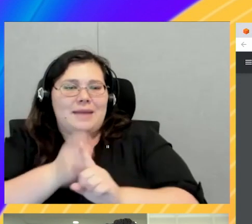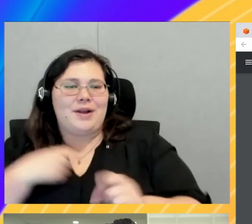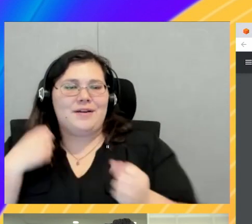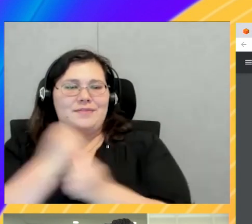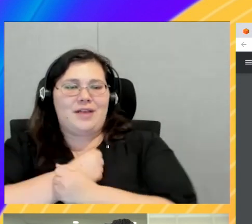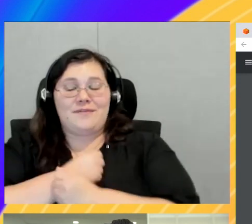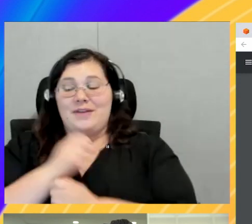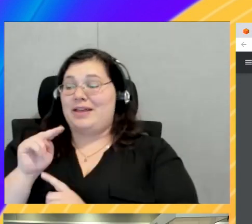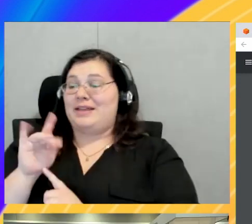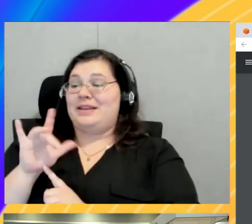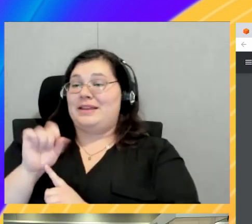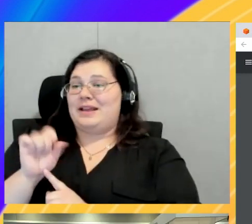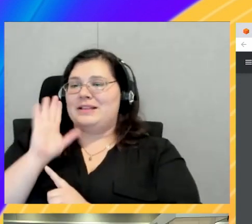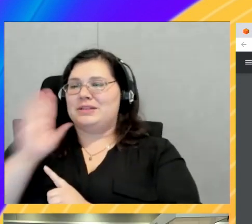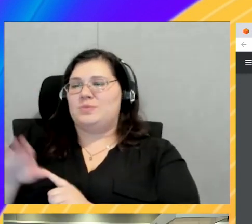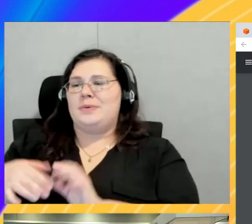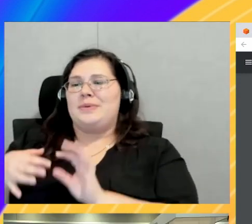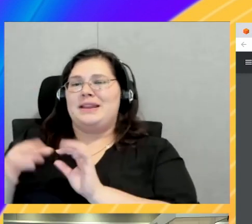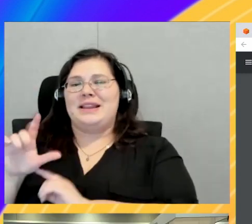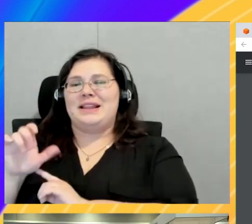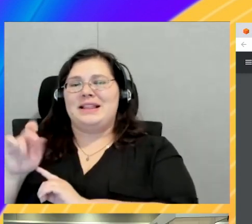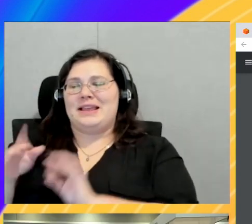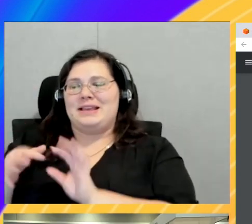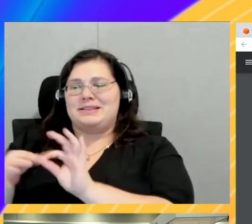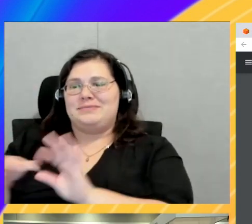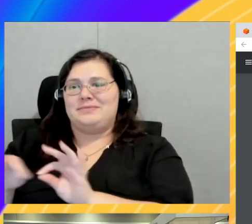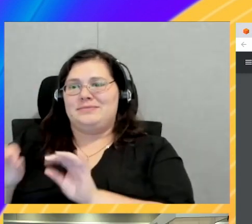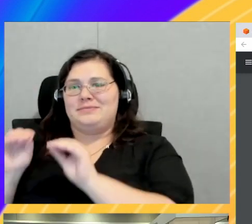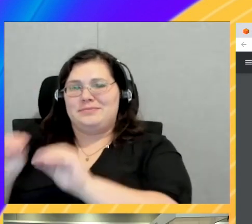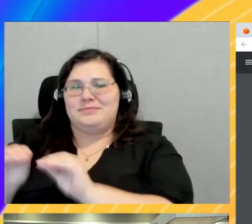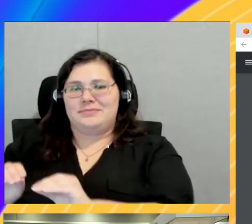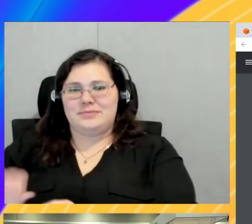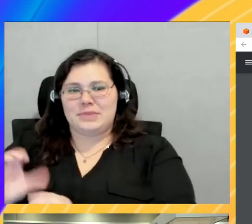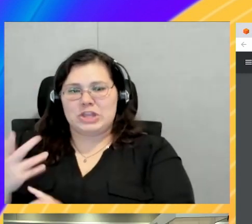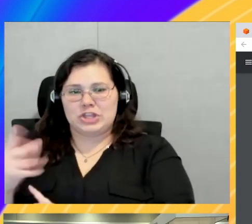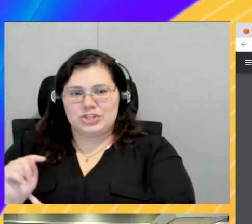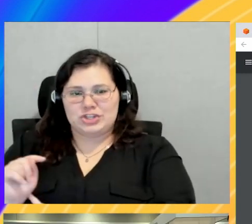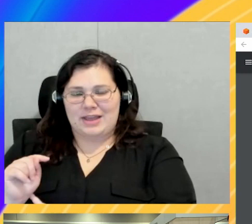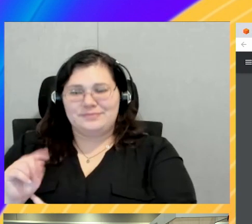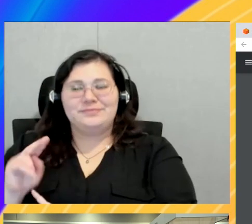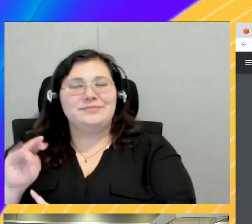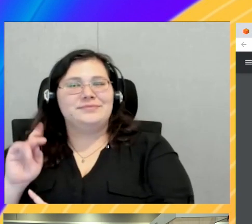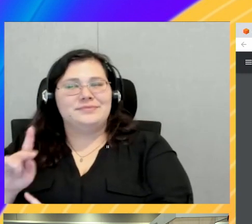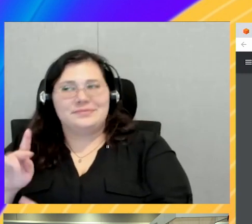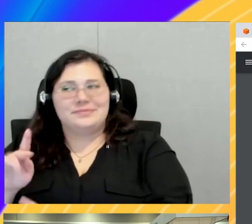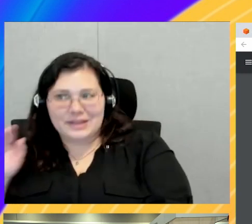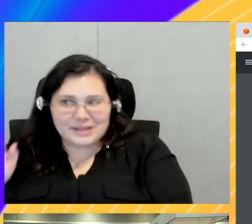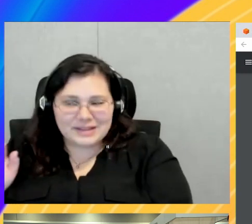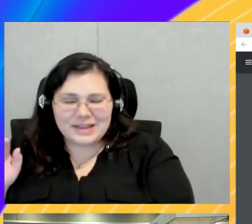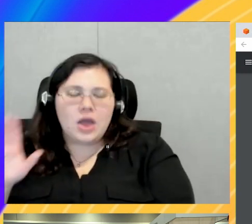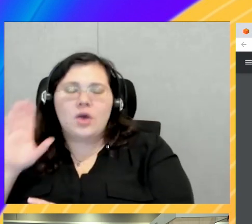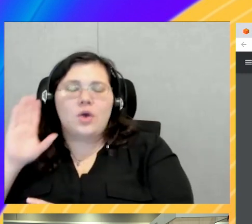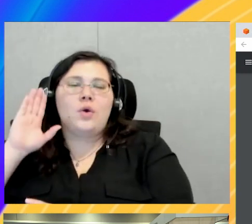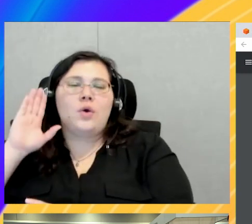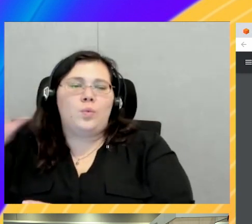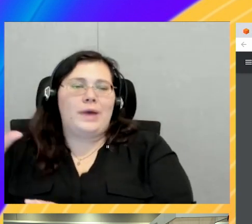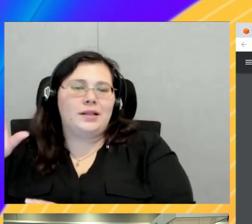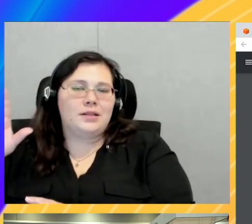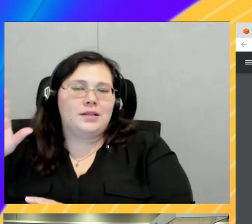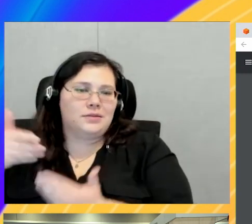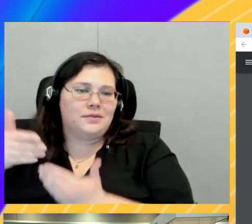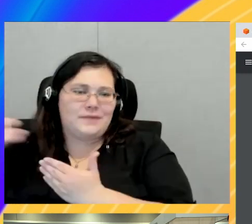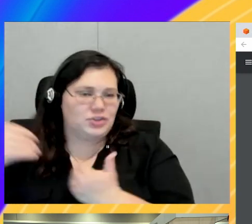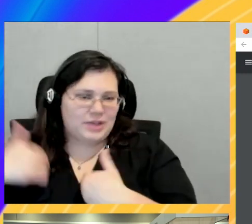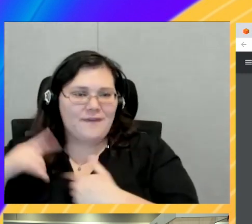Nick? Nick can't hear you, but right. There will be a link somewhere. There will be a link in the chat for you to reference this.